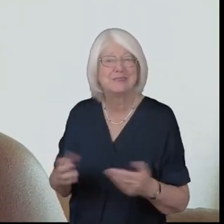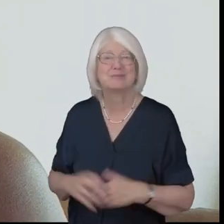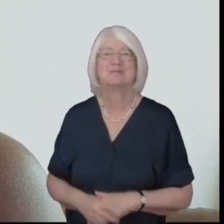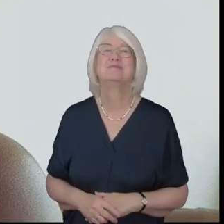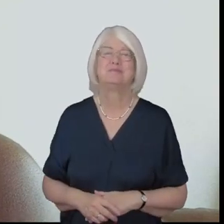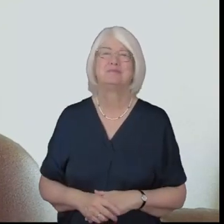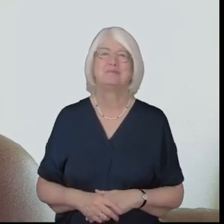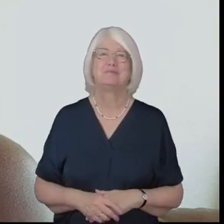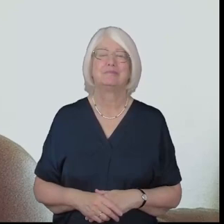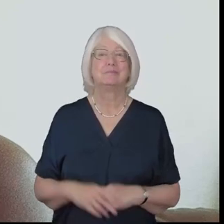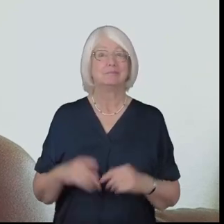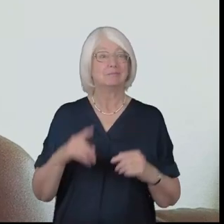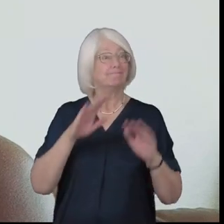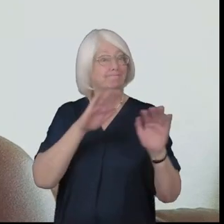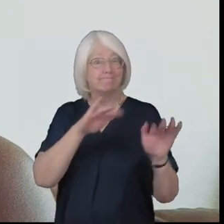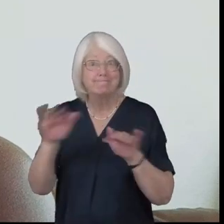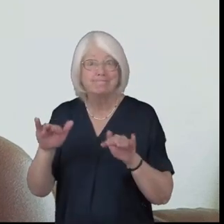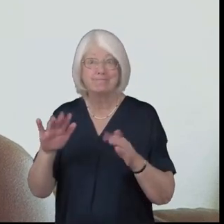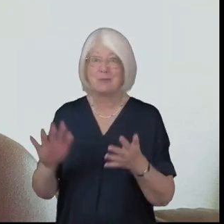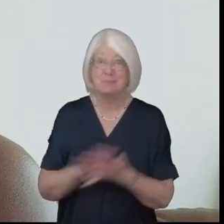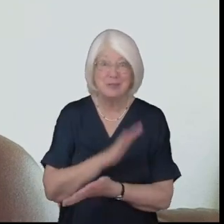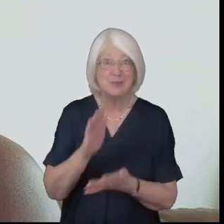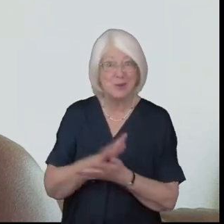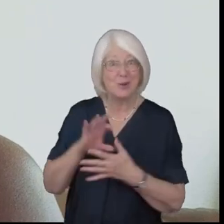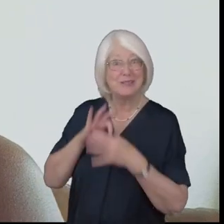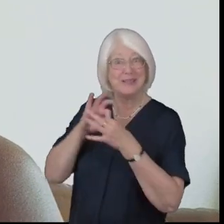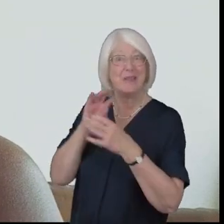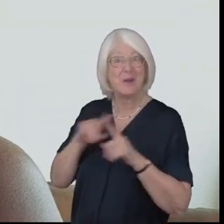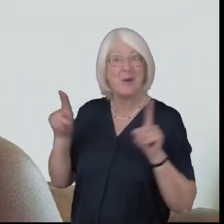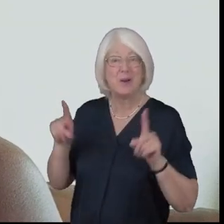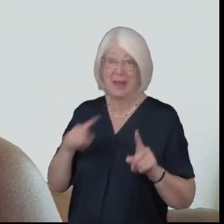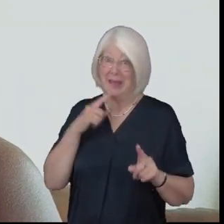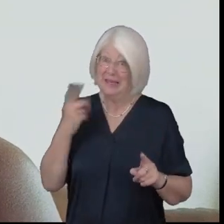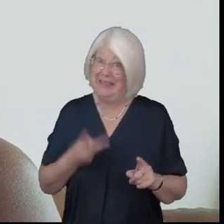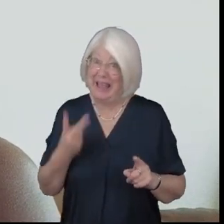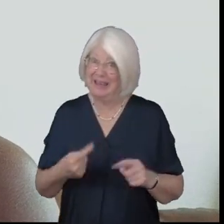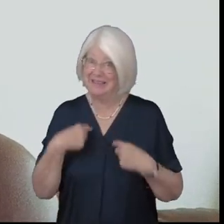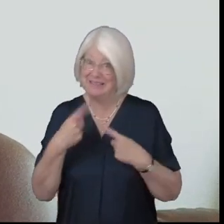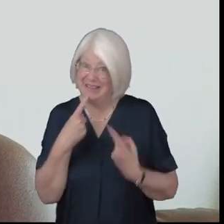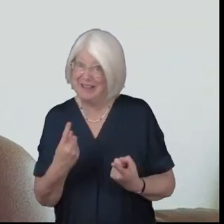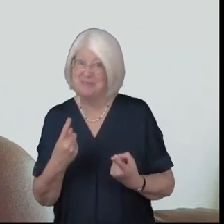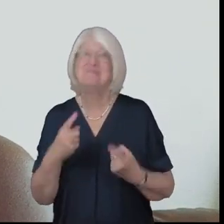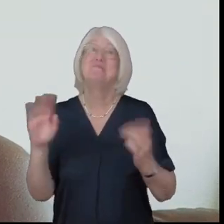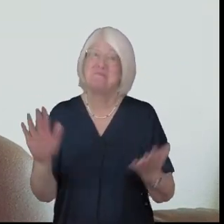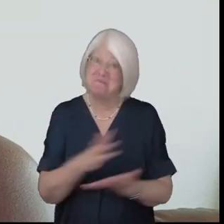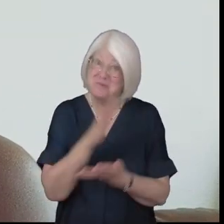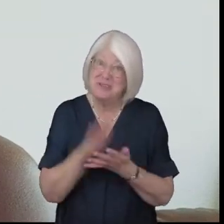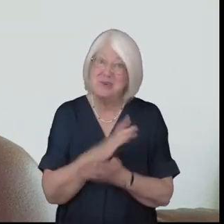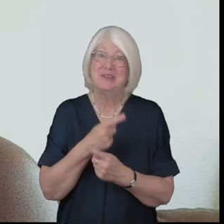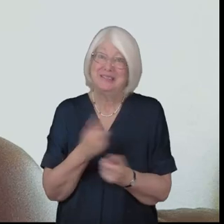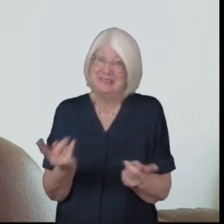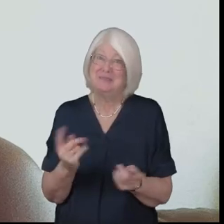rejoice in the Lord always again I will say rejoice